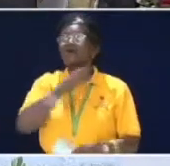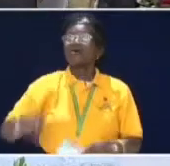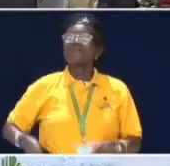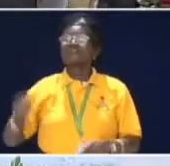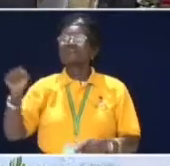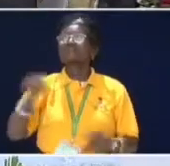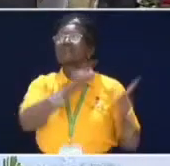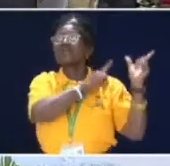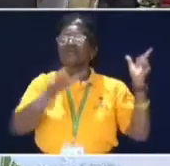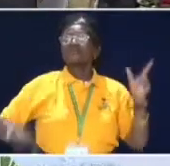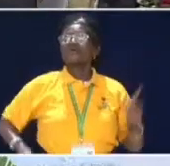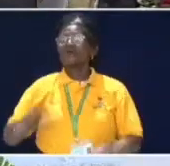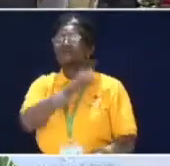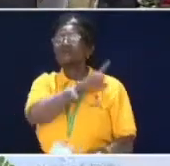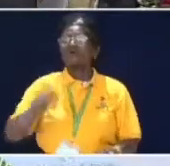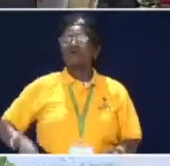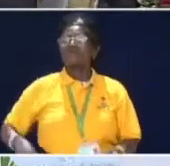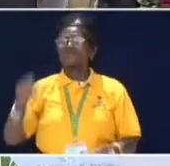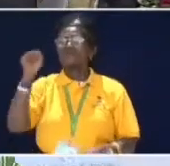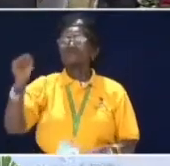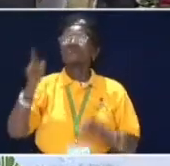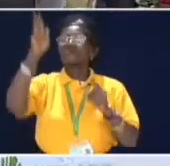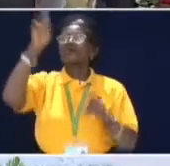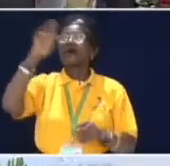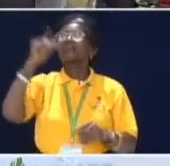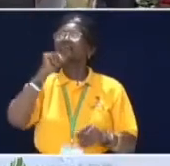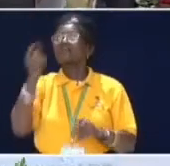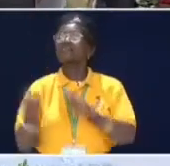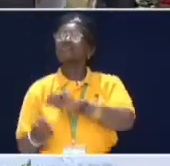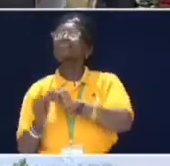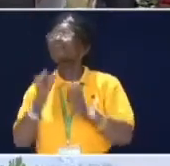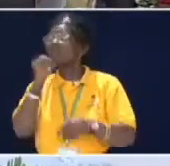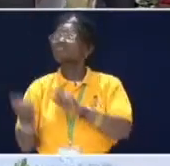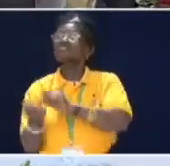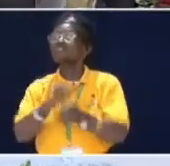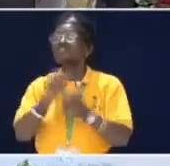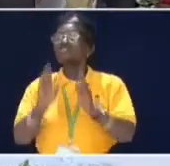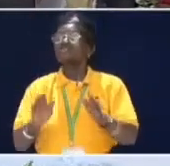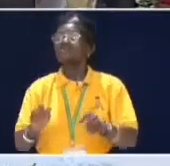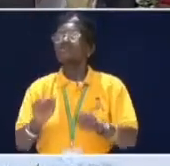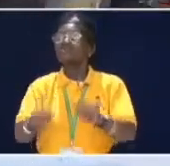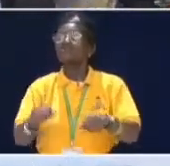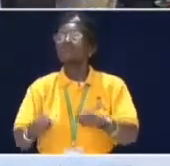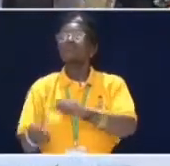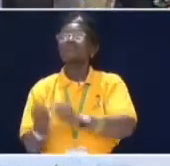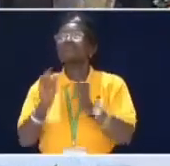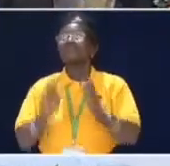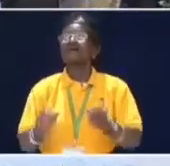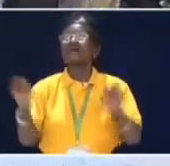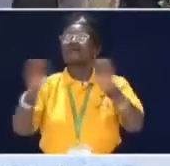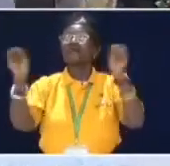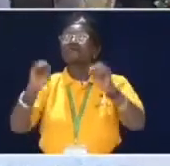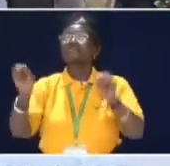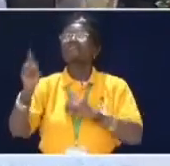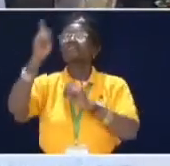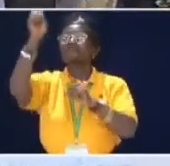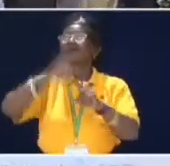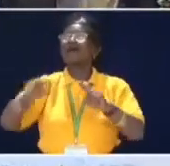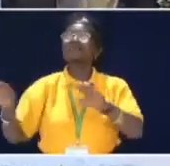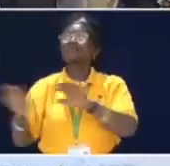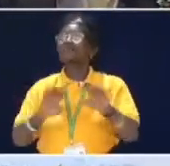You are the unchangeable changer. There's nothing you cannot do.